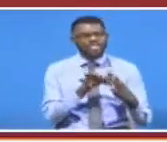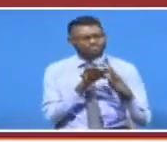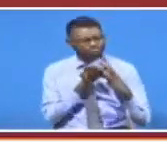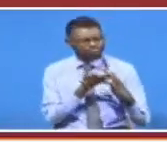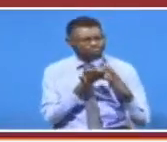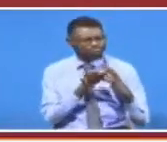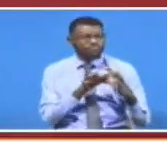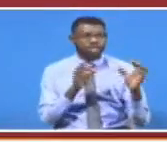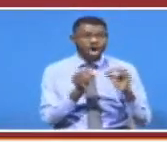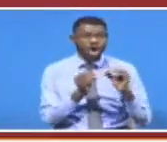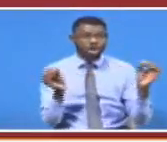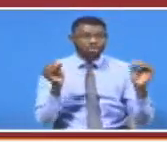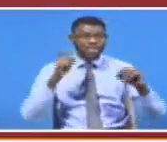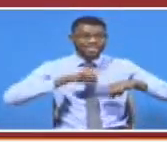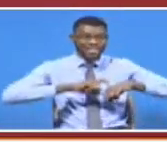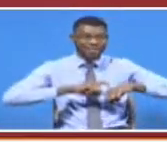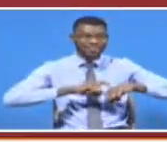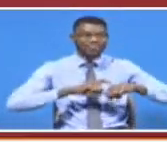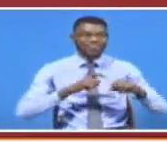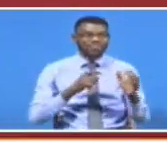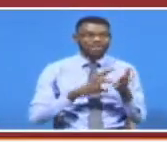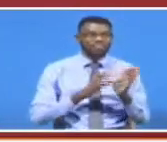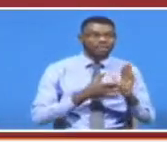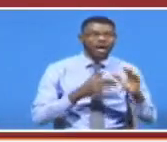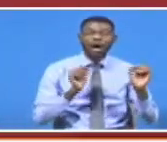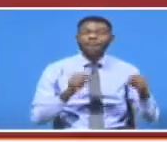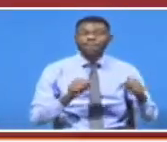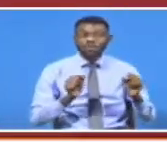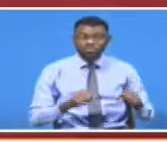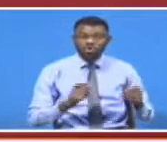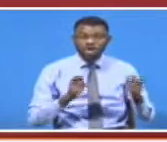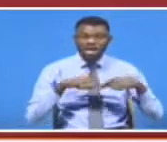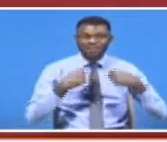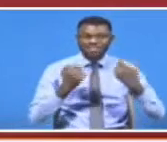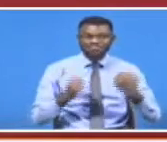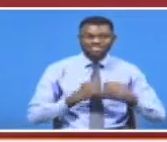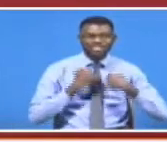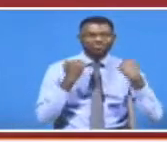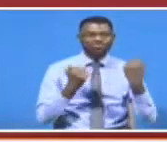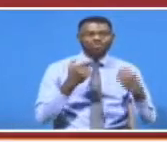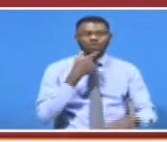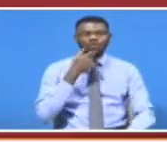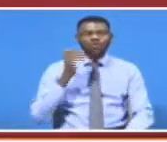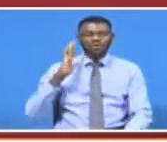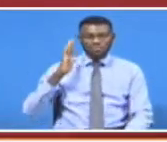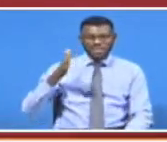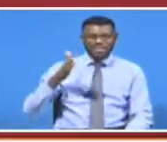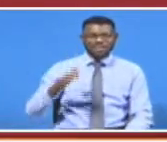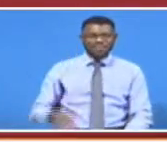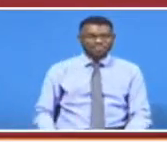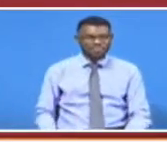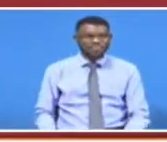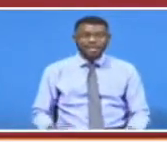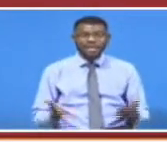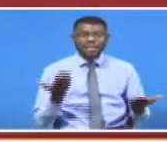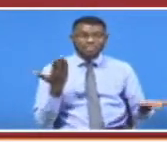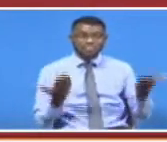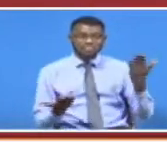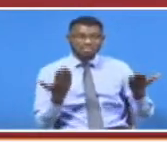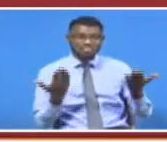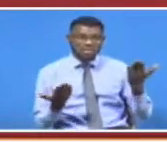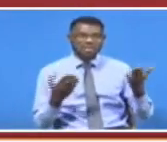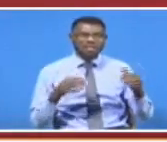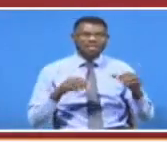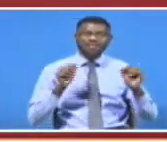longer, we can actually end up with a very, very formidable Gor Mahia team that would perhaps repeat